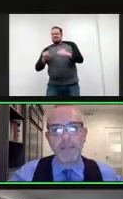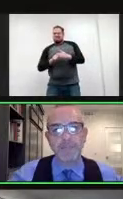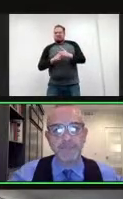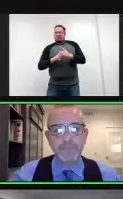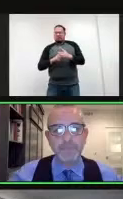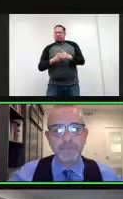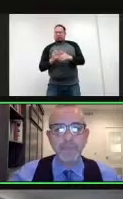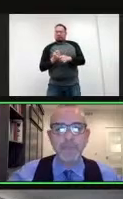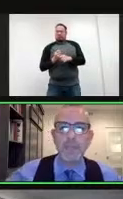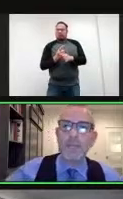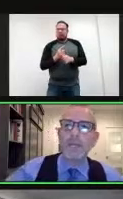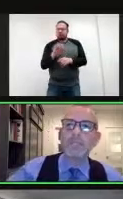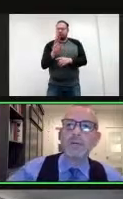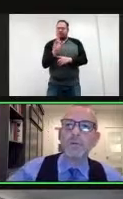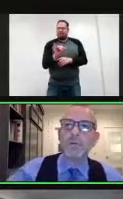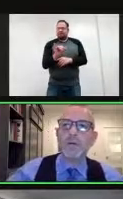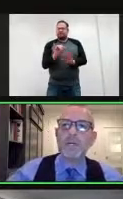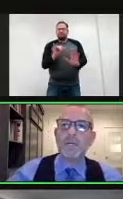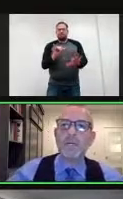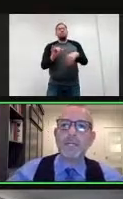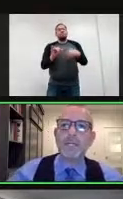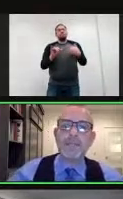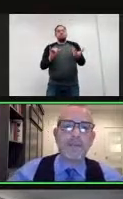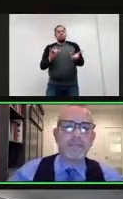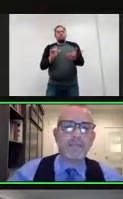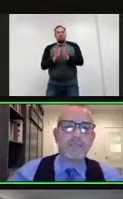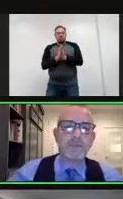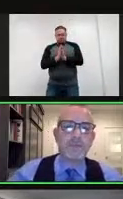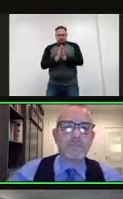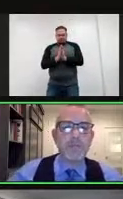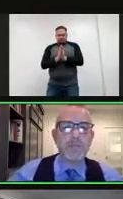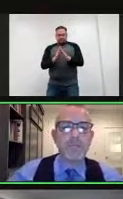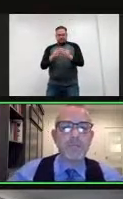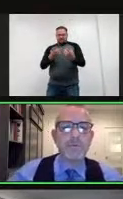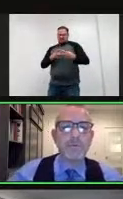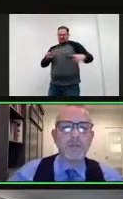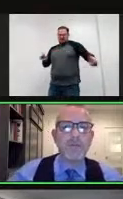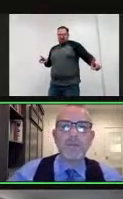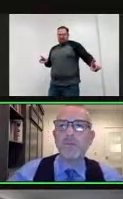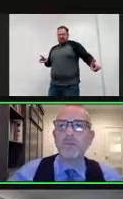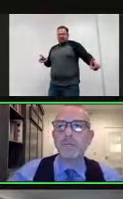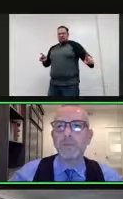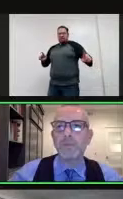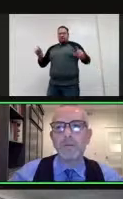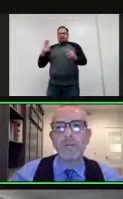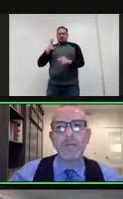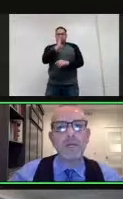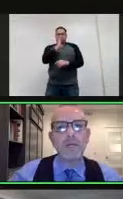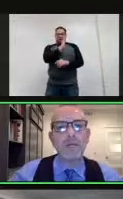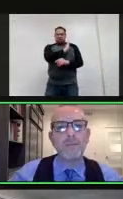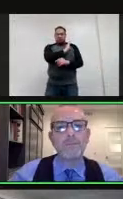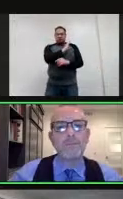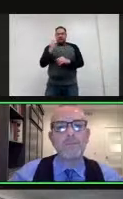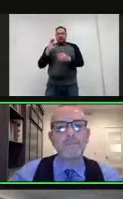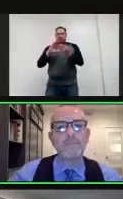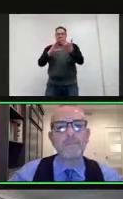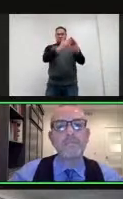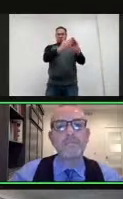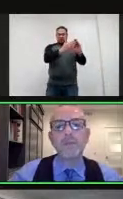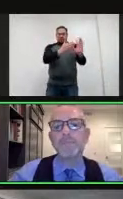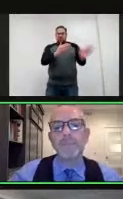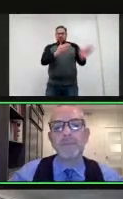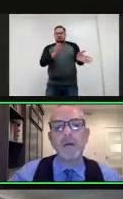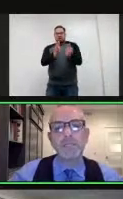July? So divisiveness and polarization at the board level and with the community,